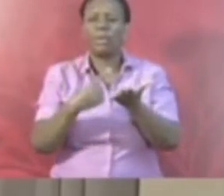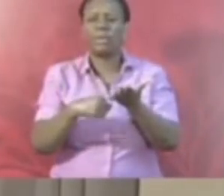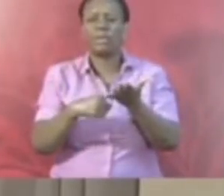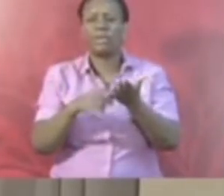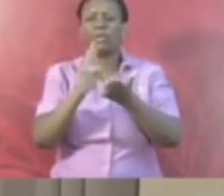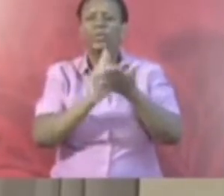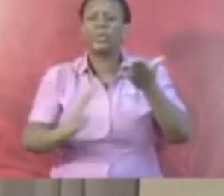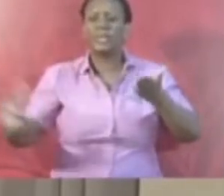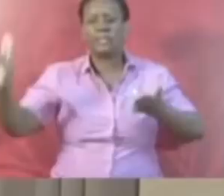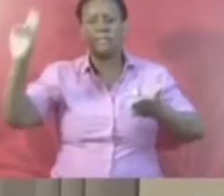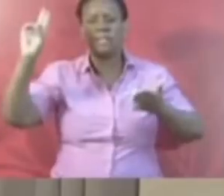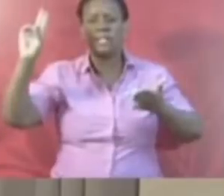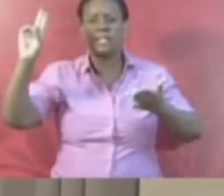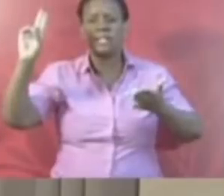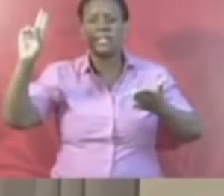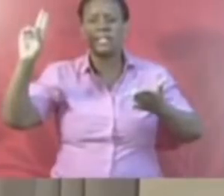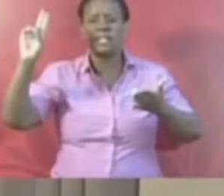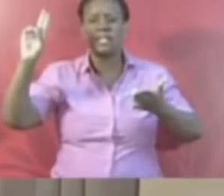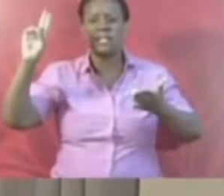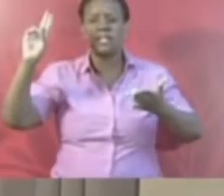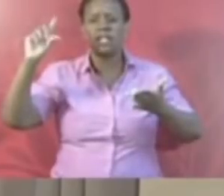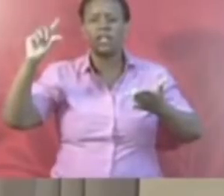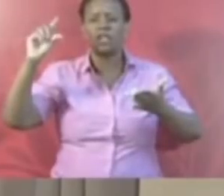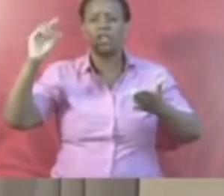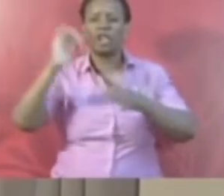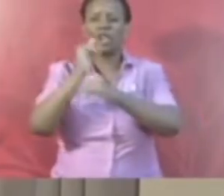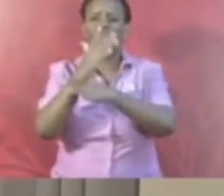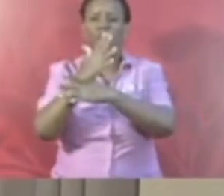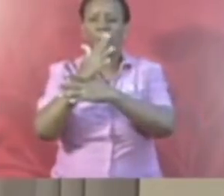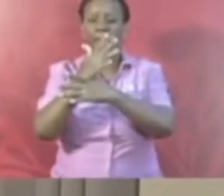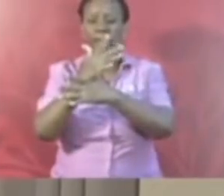is a world-recognized public research center.